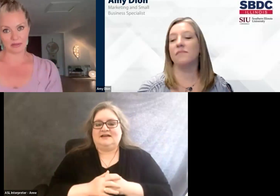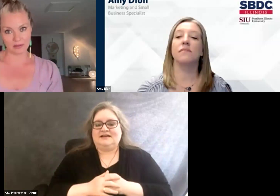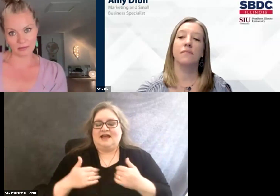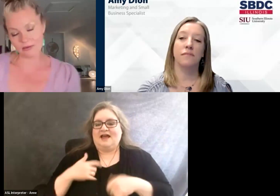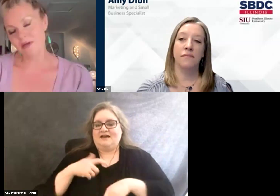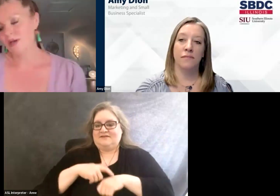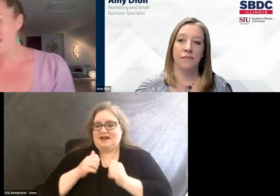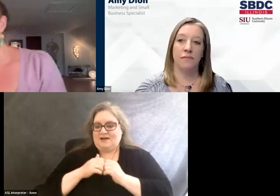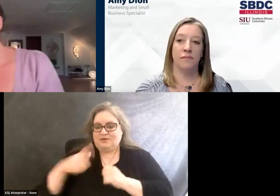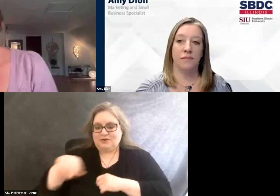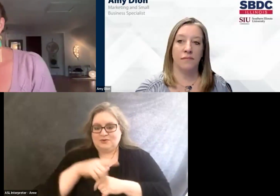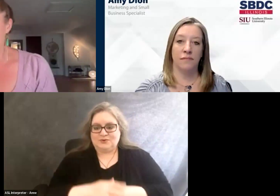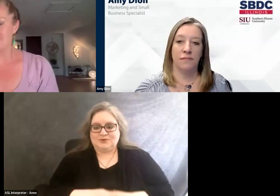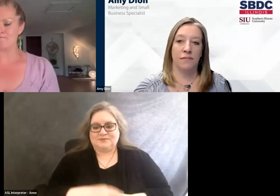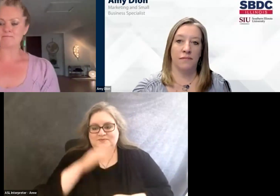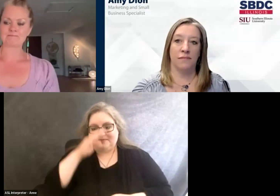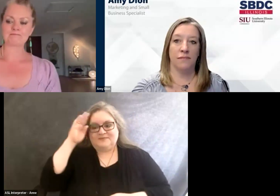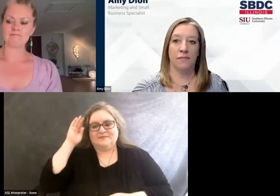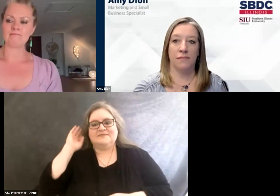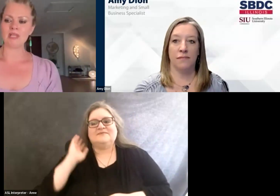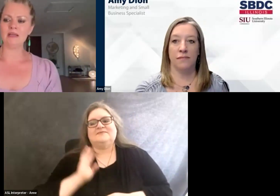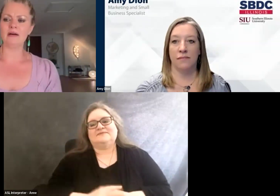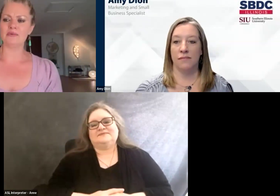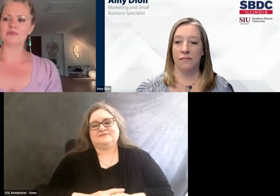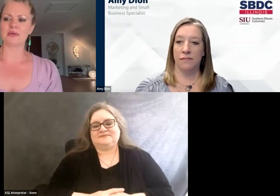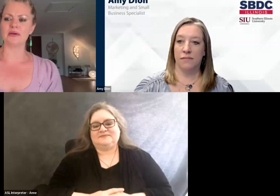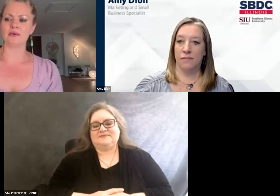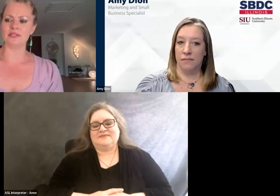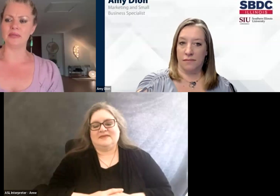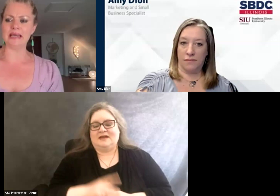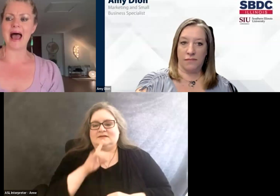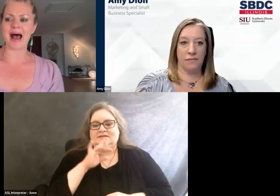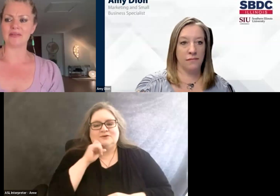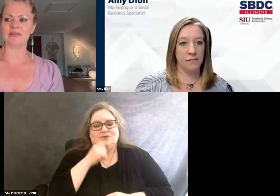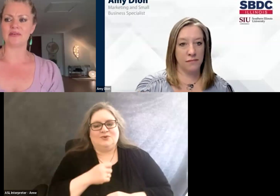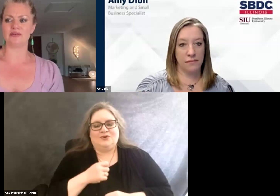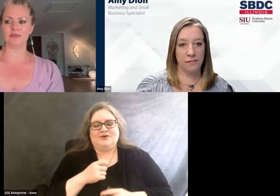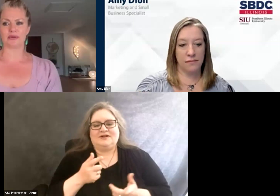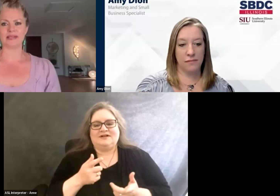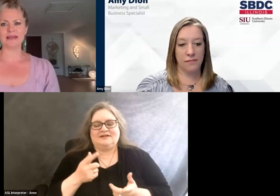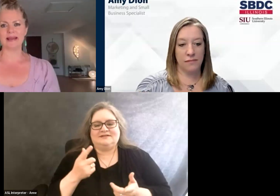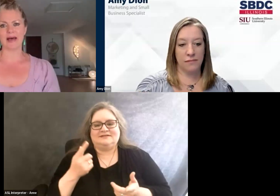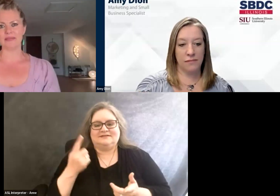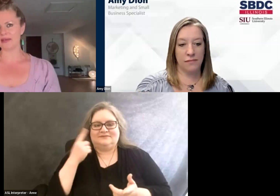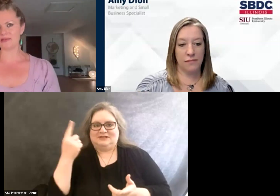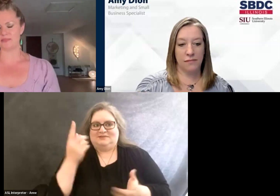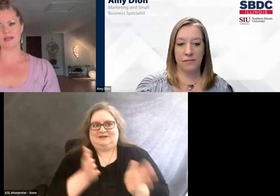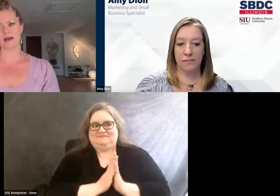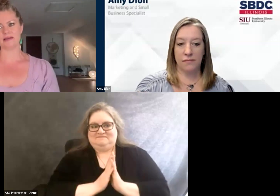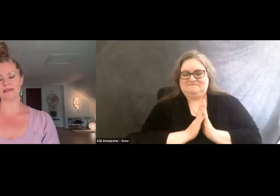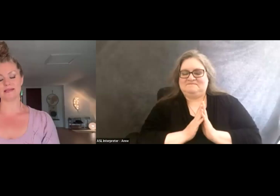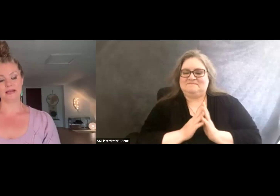time with you. And, you know, it was really cool to be asked to present at